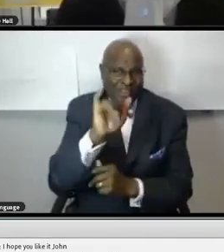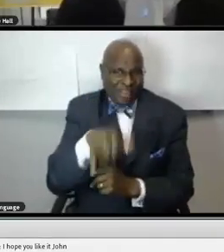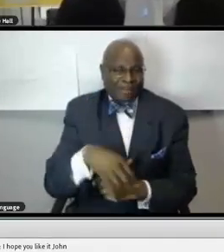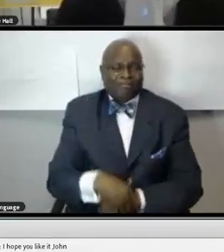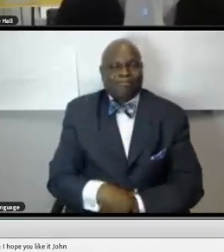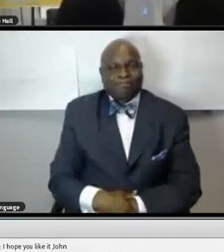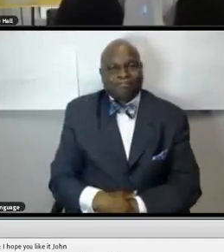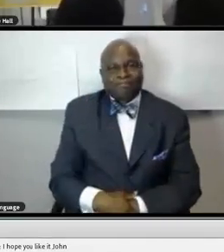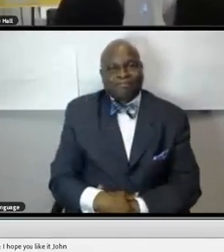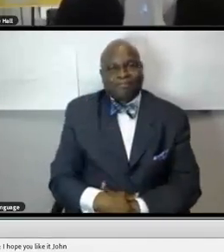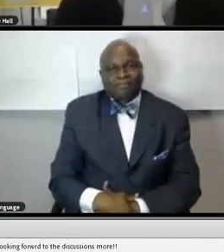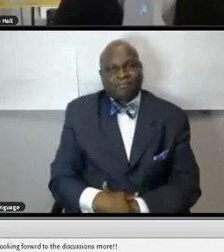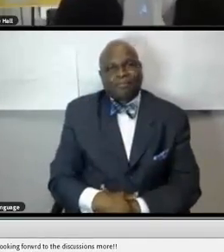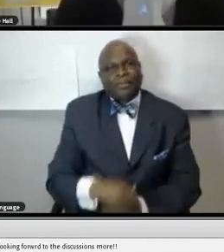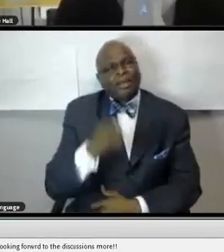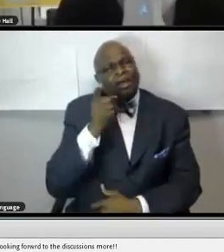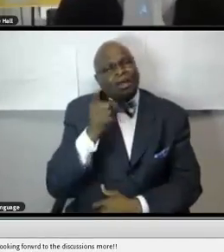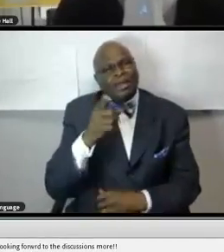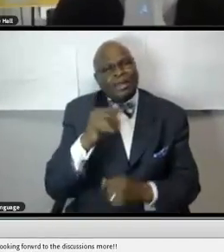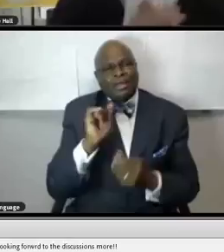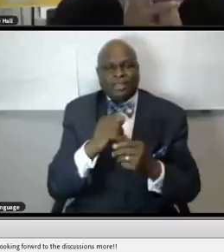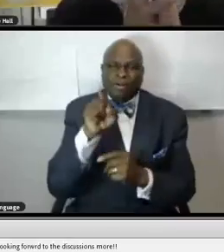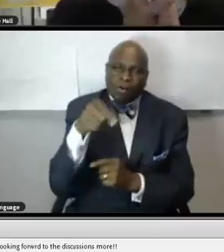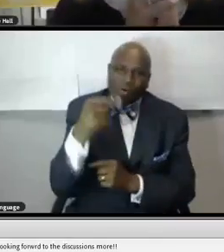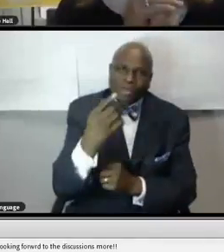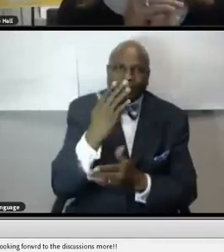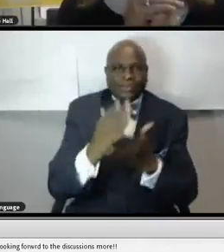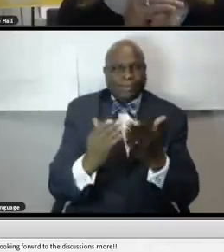the concept. Here is just some